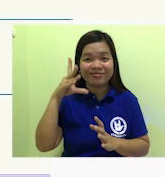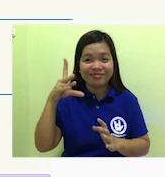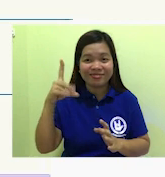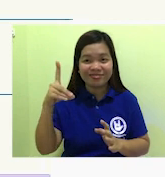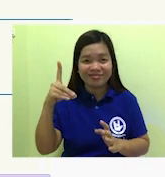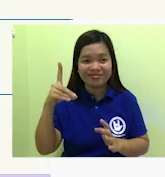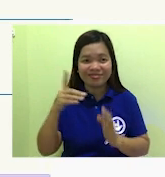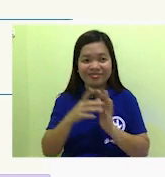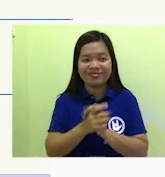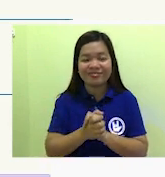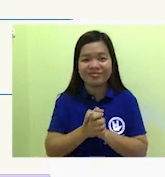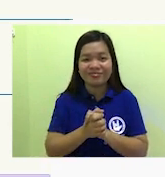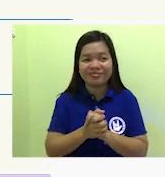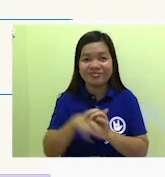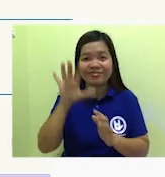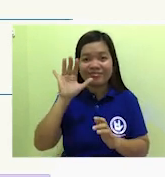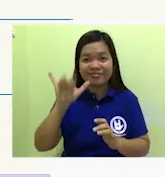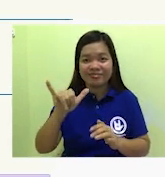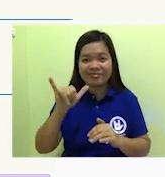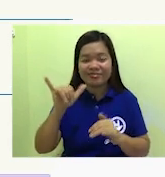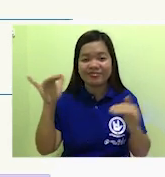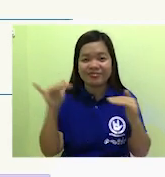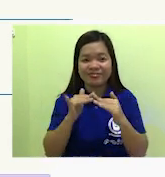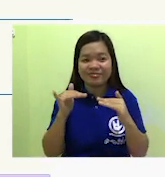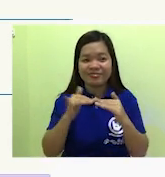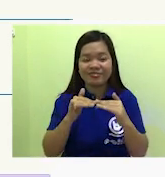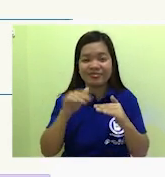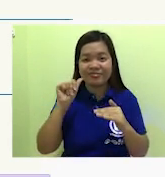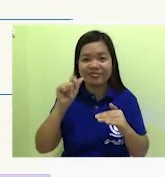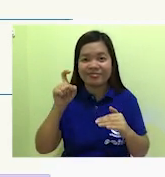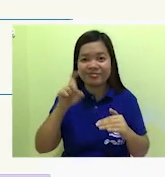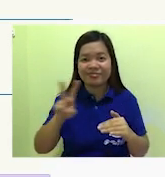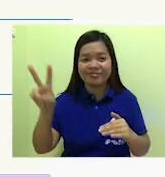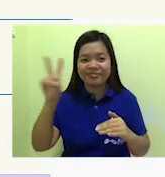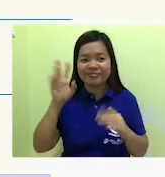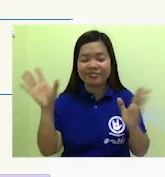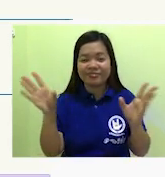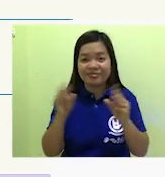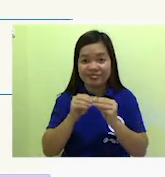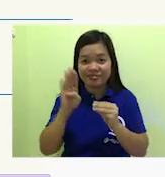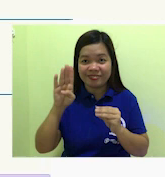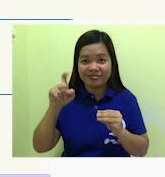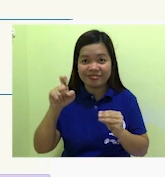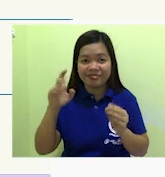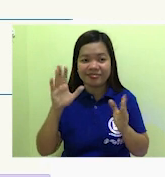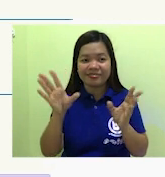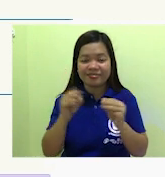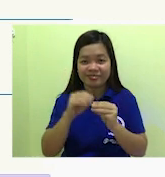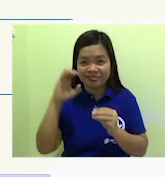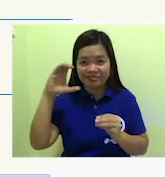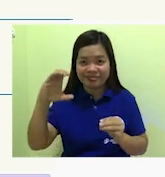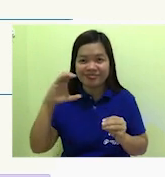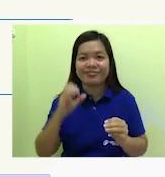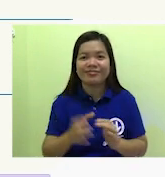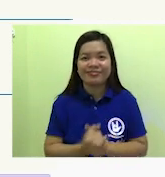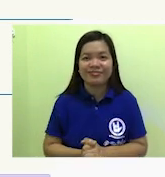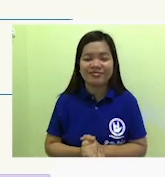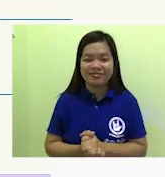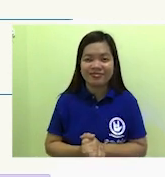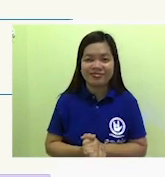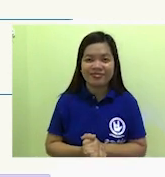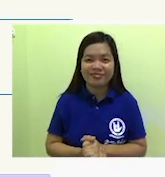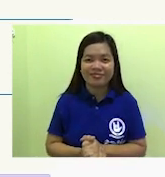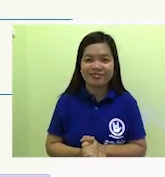minus ax squared. Letter D, y equals ax squared plus